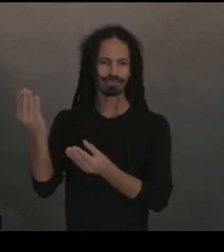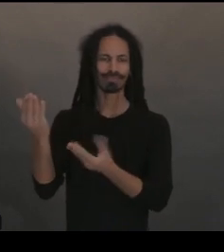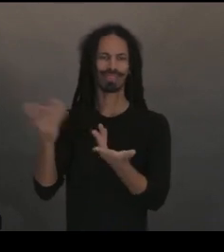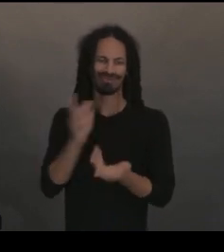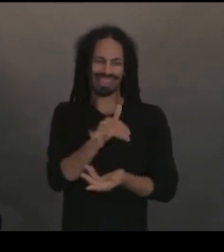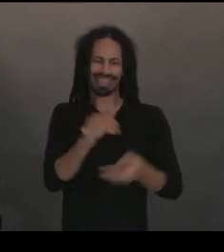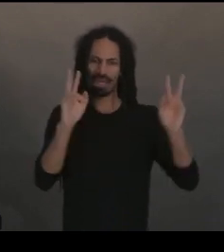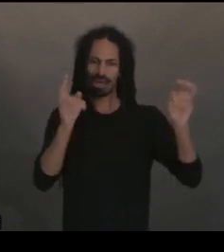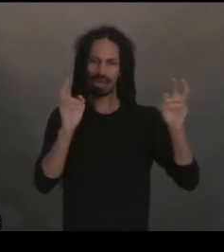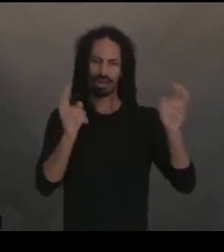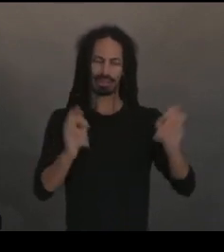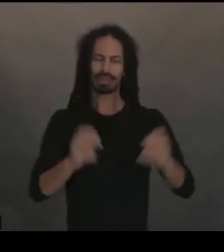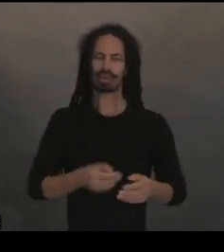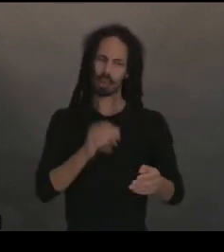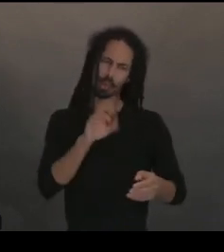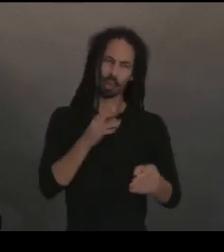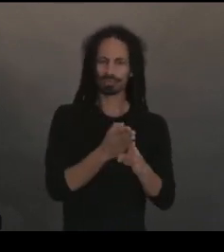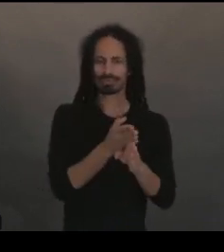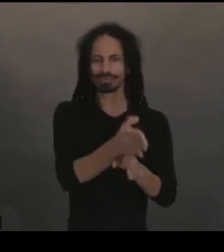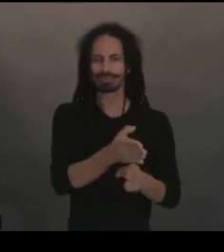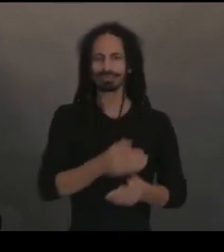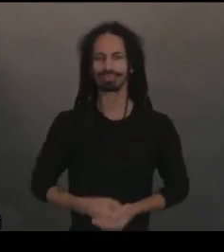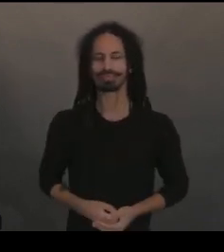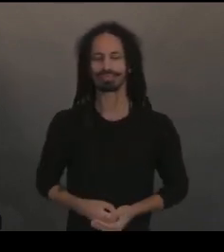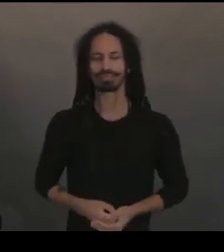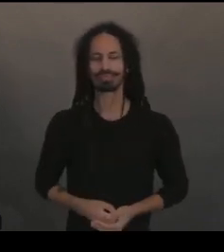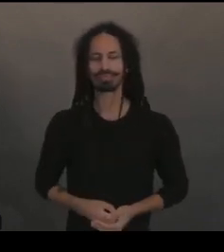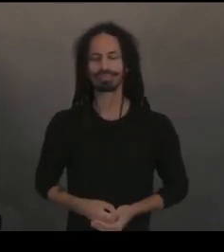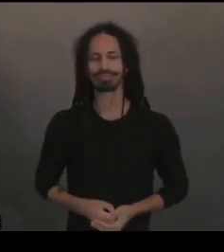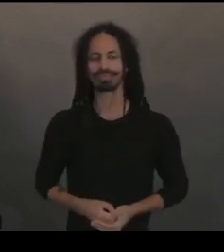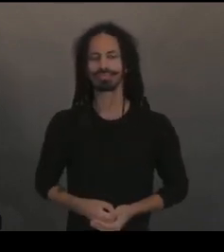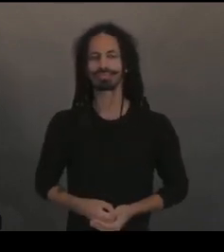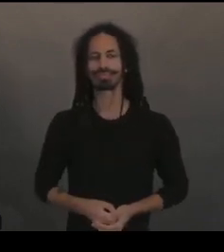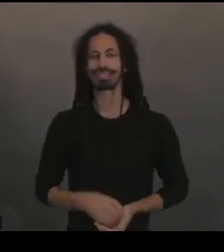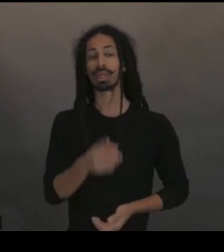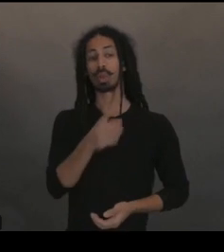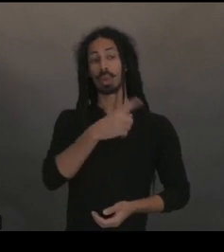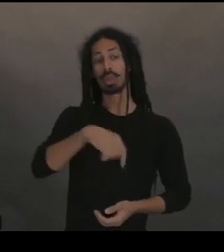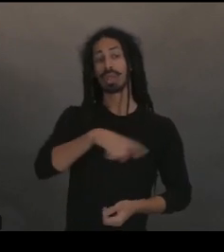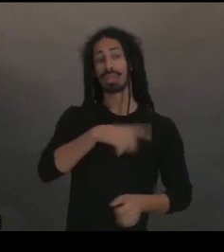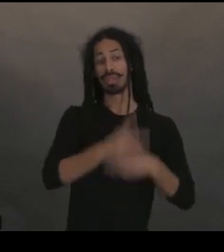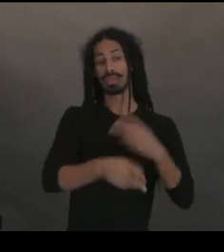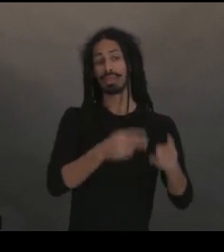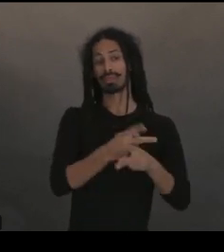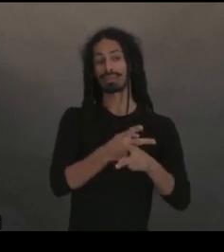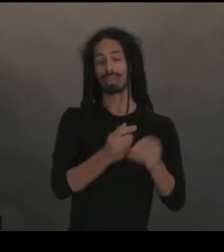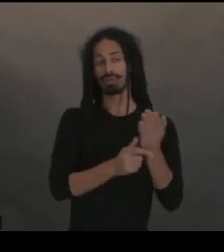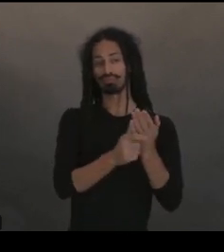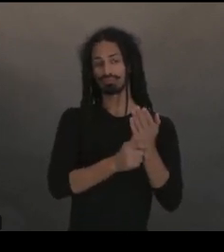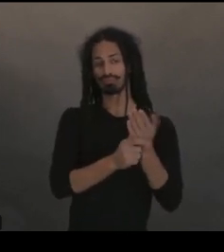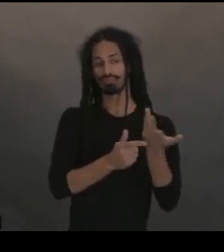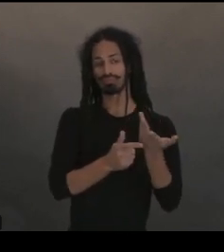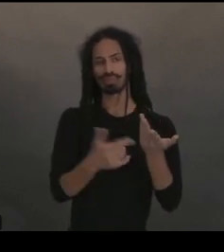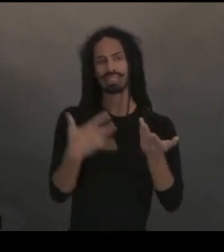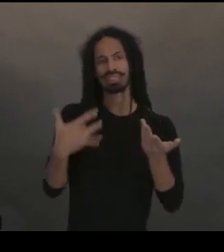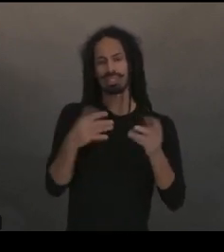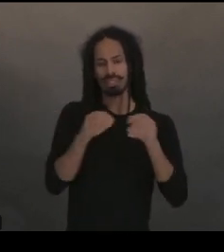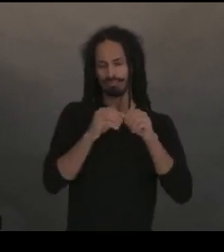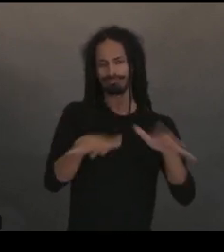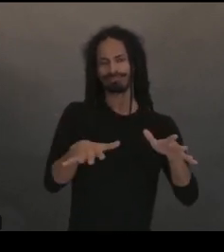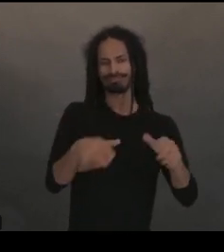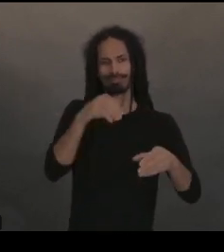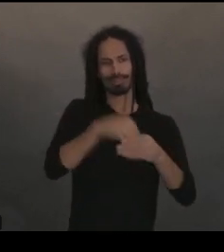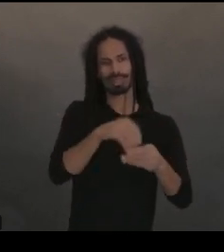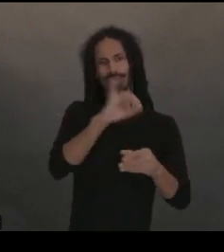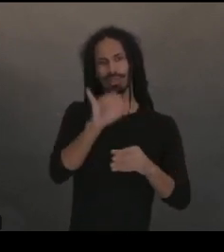or discipline. So these articles are published in journals, and often these journals can be found in